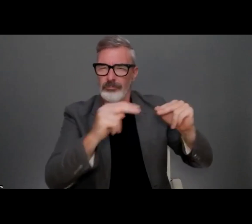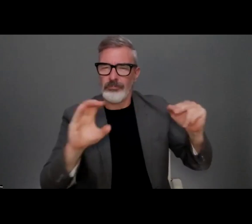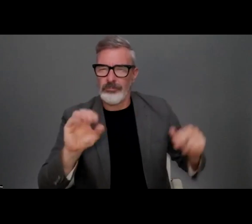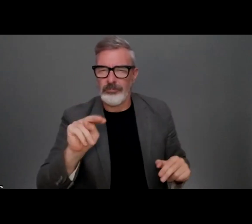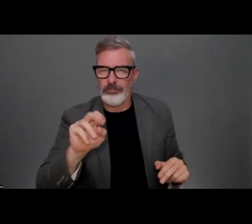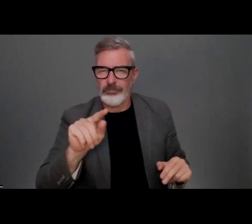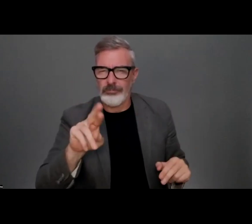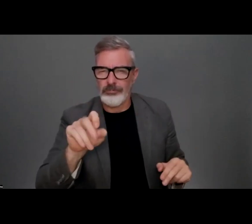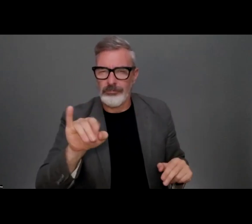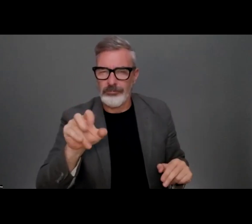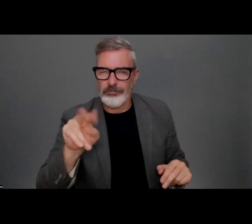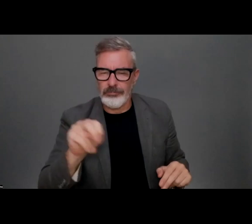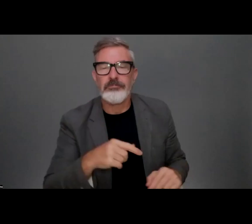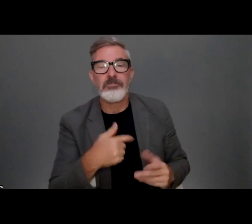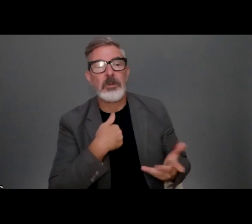months later.